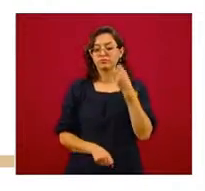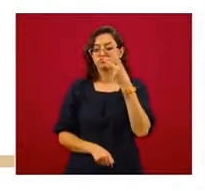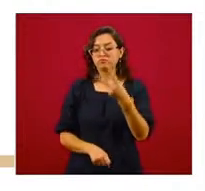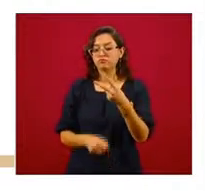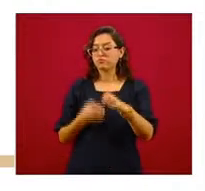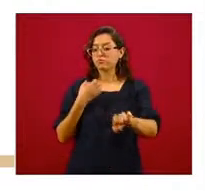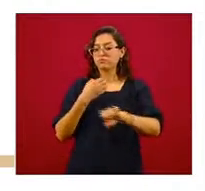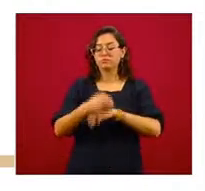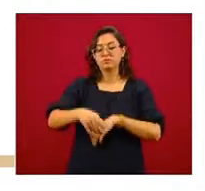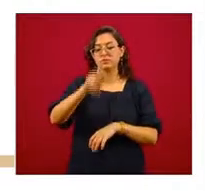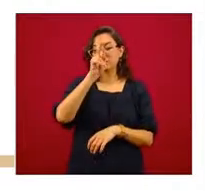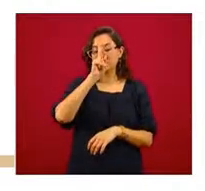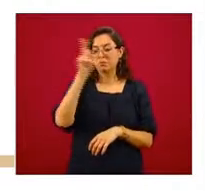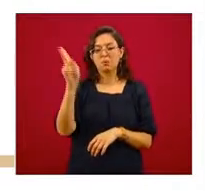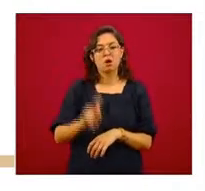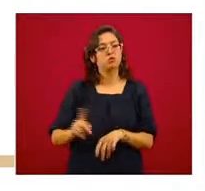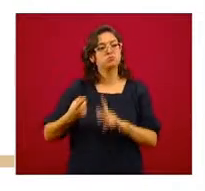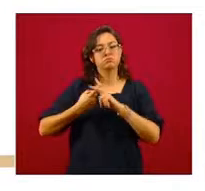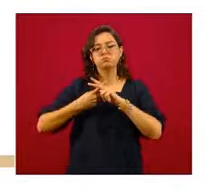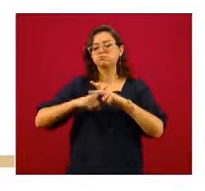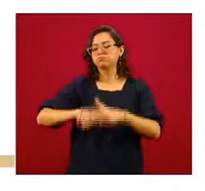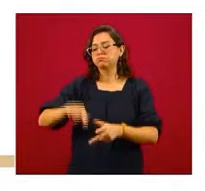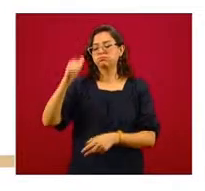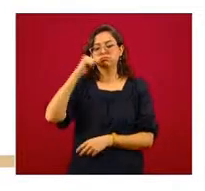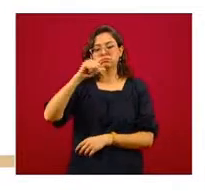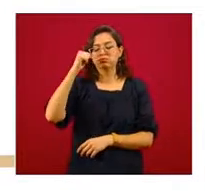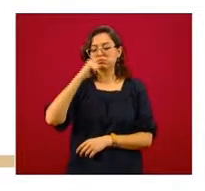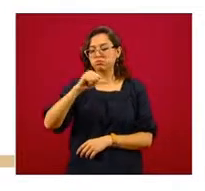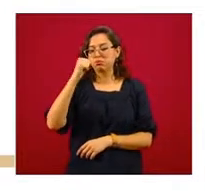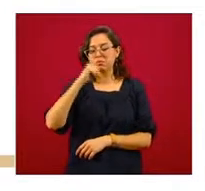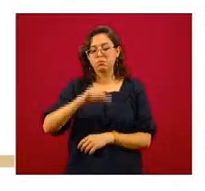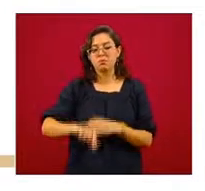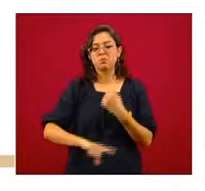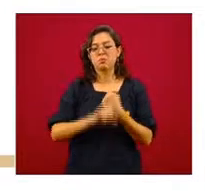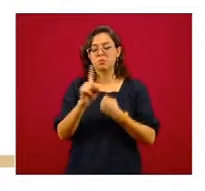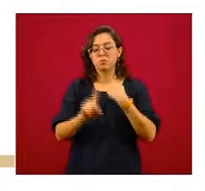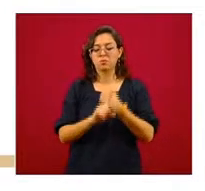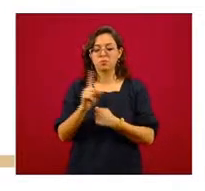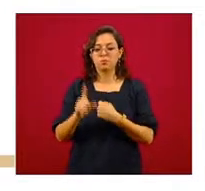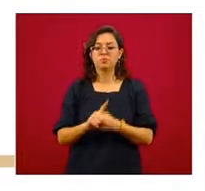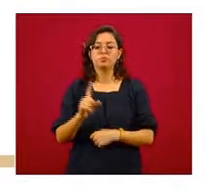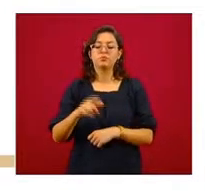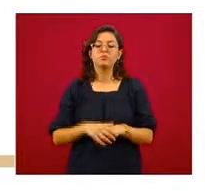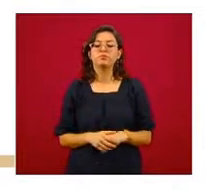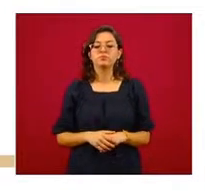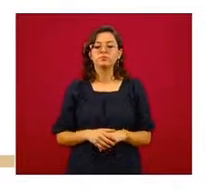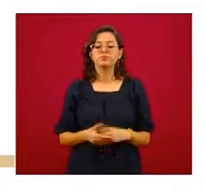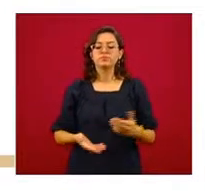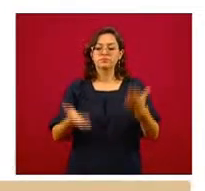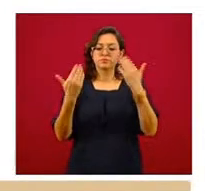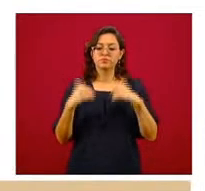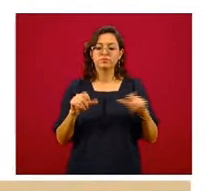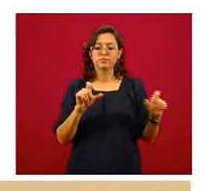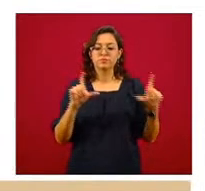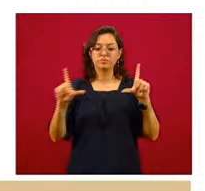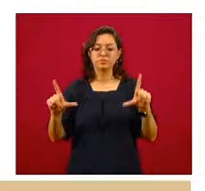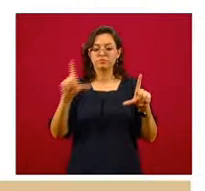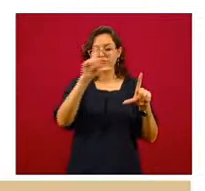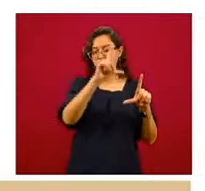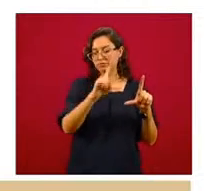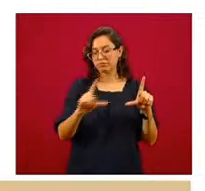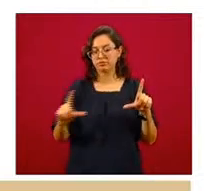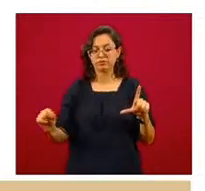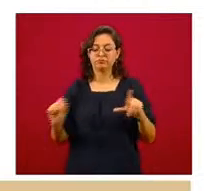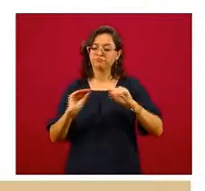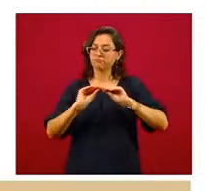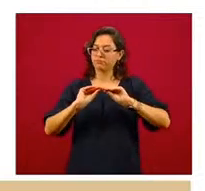2 states, the landmark states, that always pertain to the main category. We can see